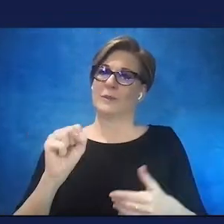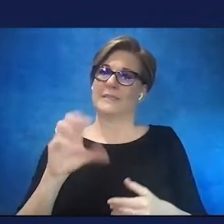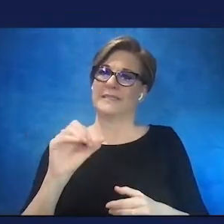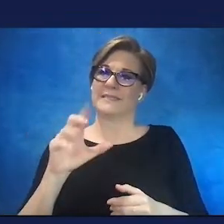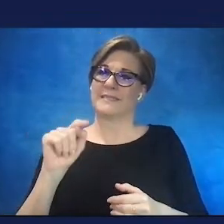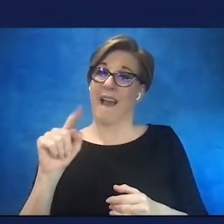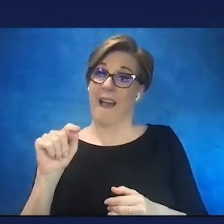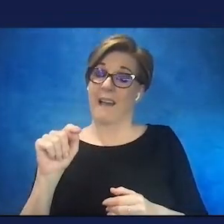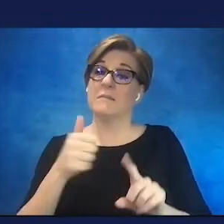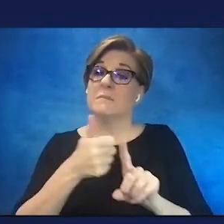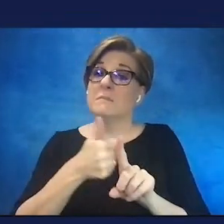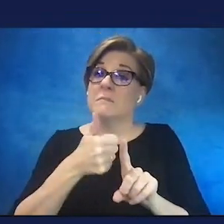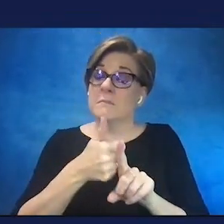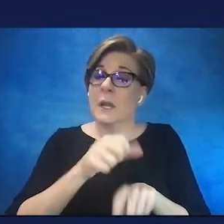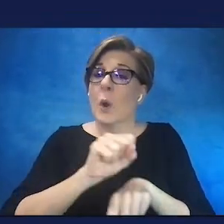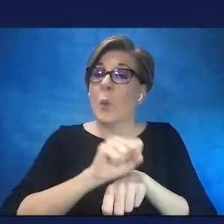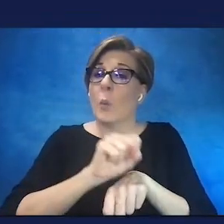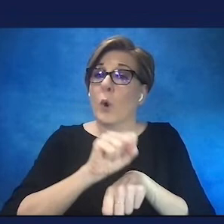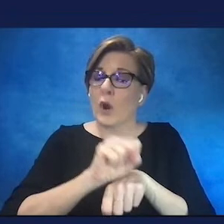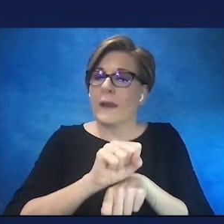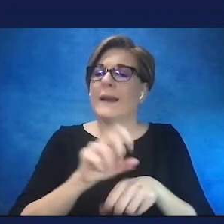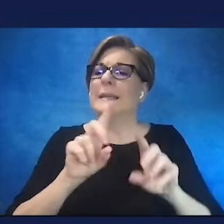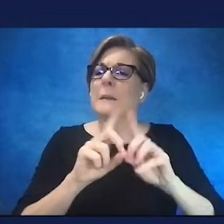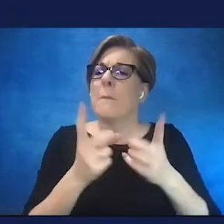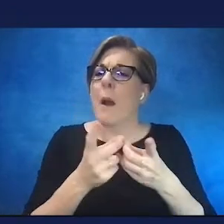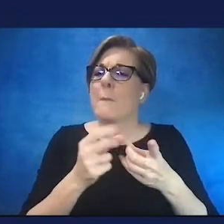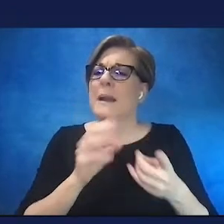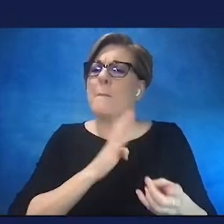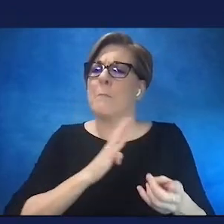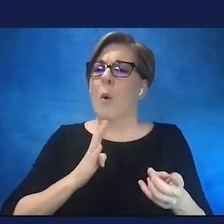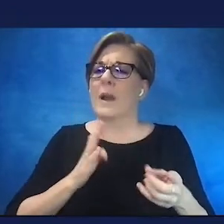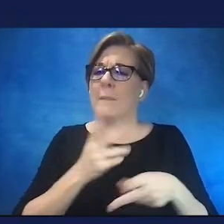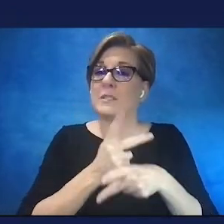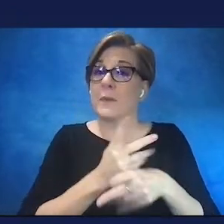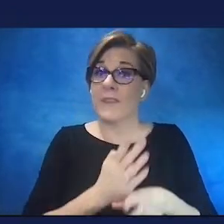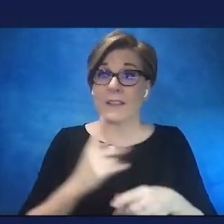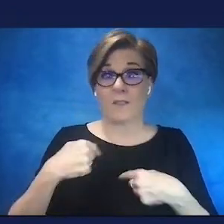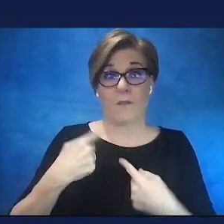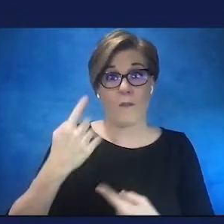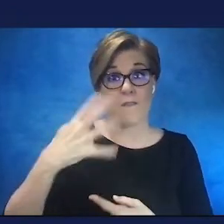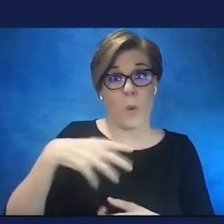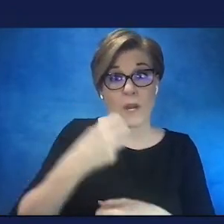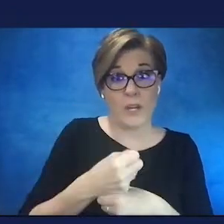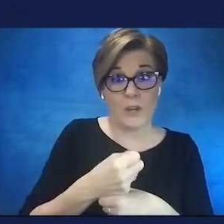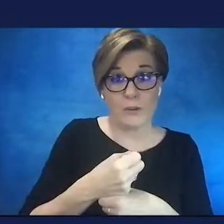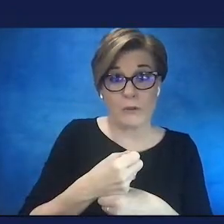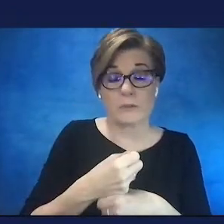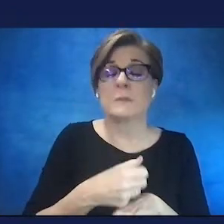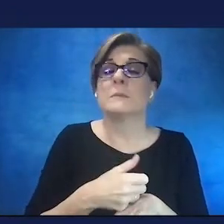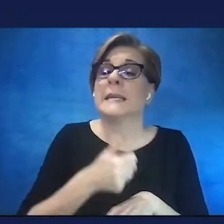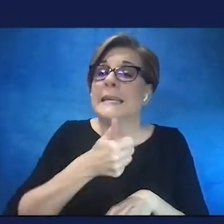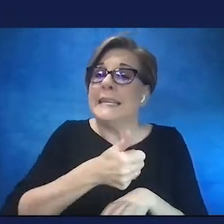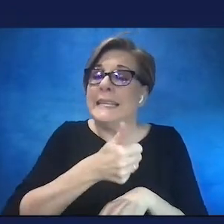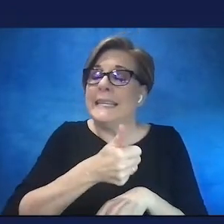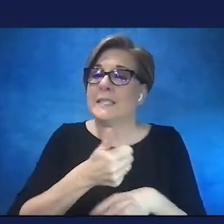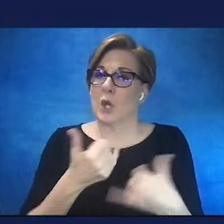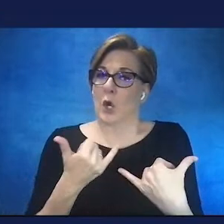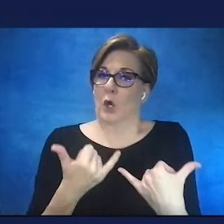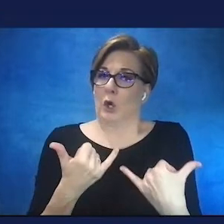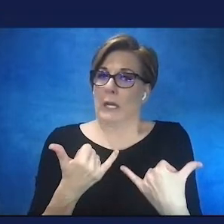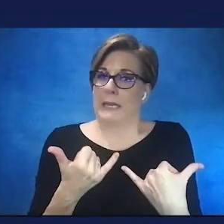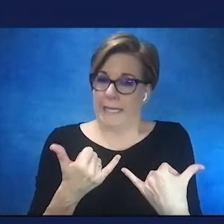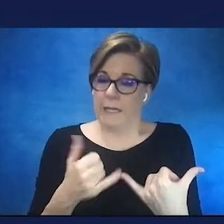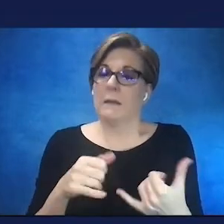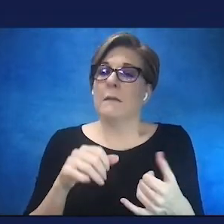Scott's been with Maricopa County Elections, a department of the Board of Supervisors, for over 4 years, and he currently serves as